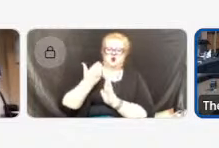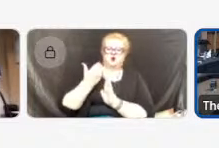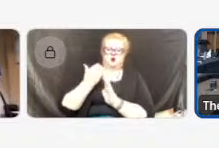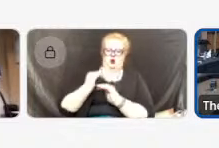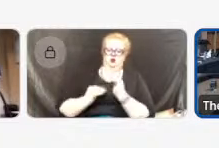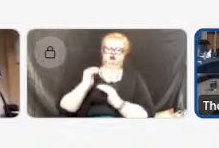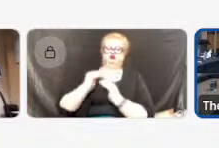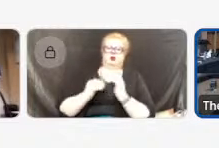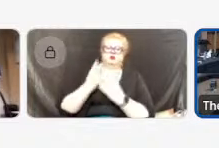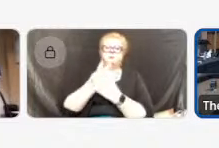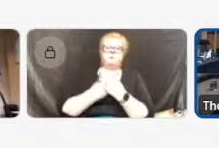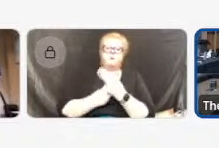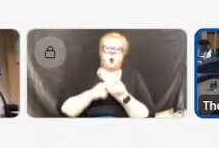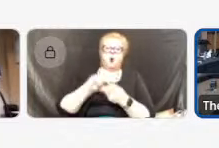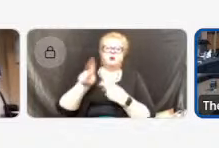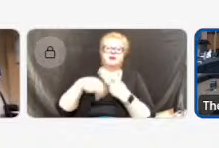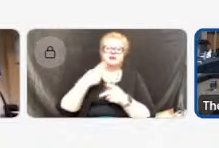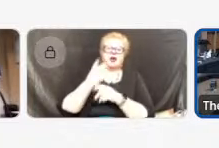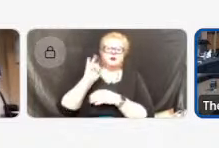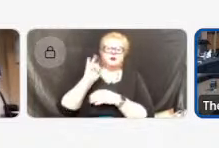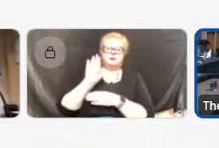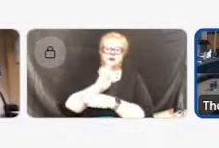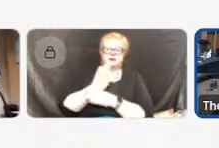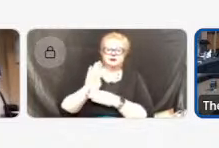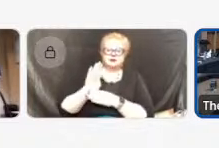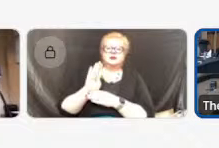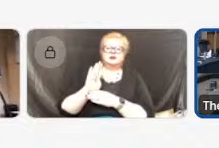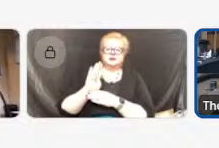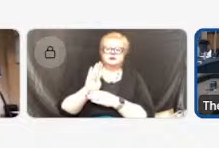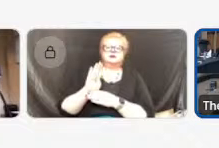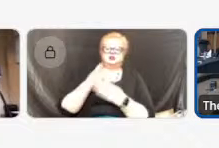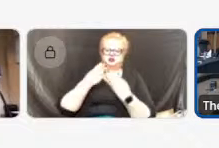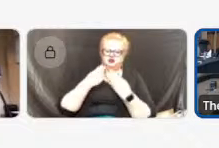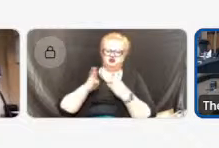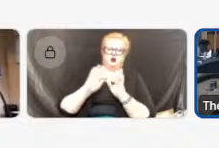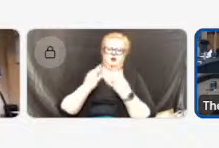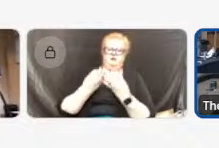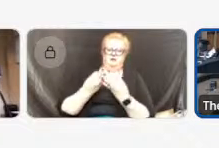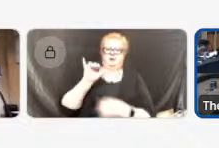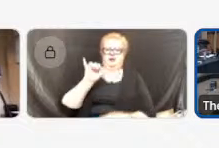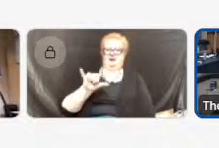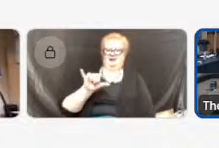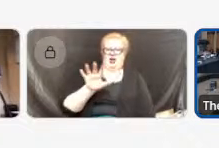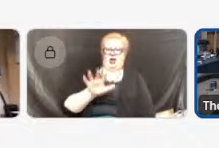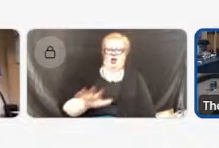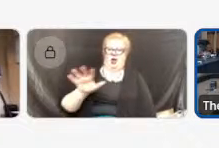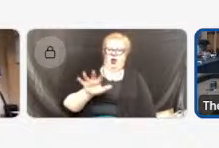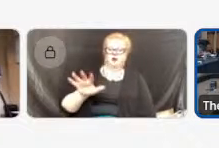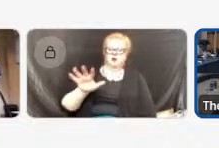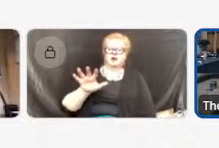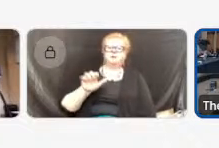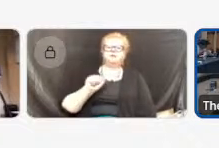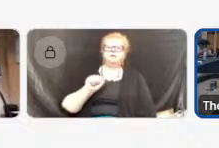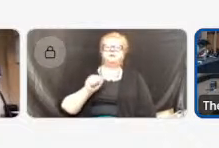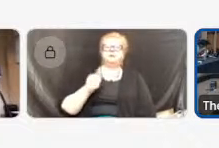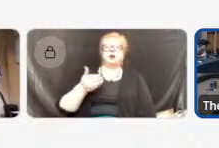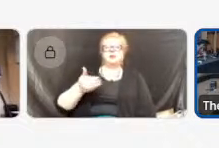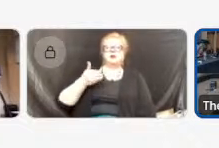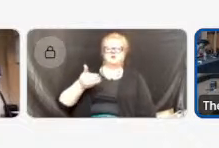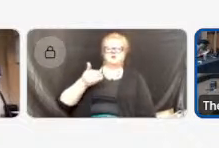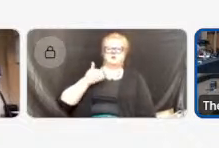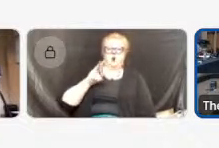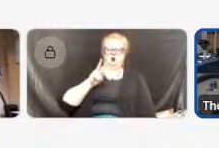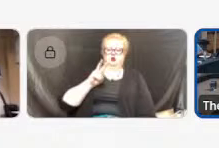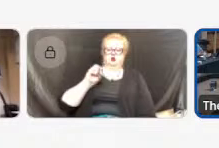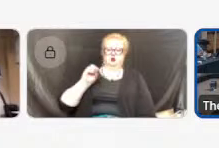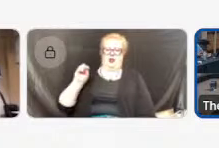both non-residential and single family in the general vicinity. And in just before 2000, as you see on the plan,